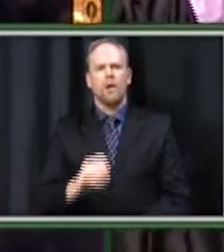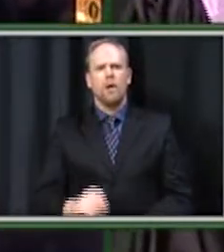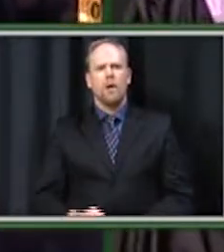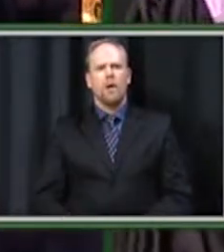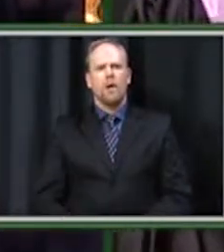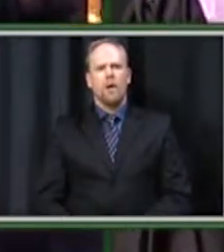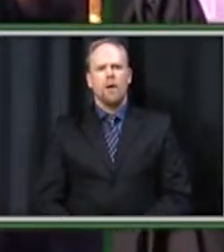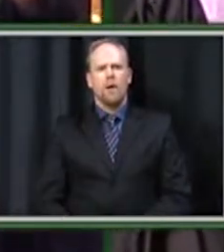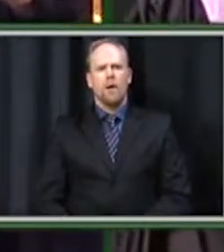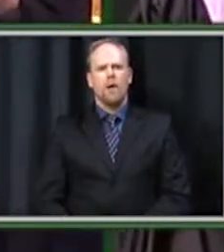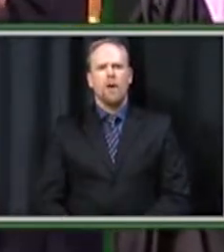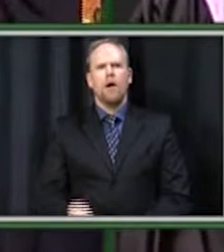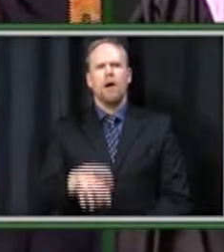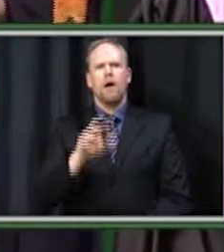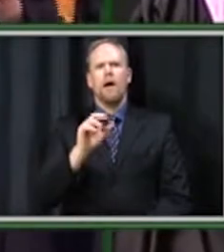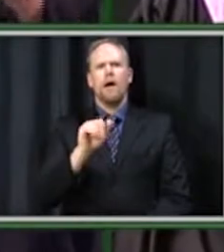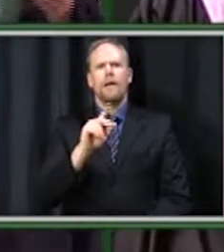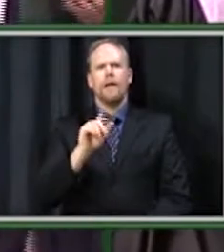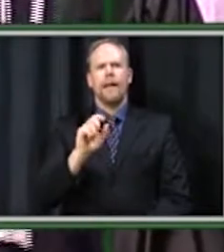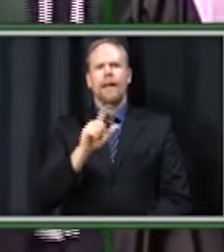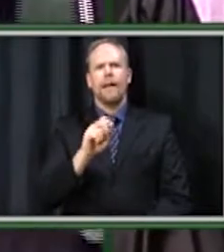Irina Romero.